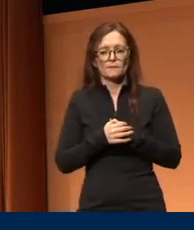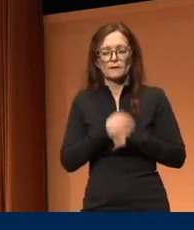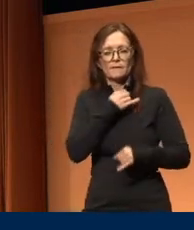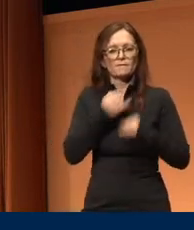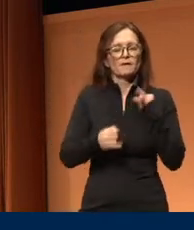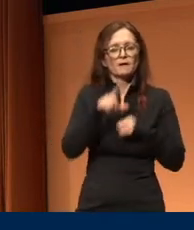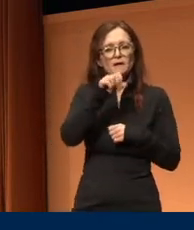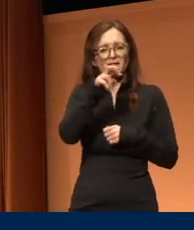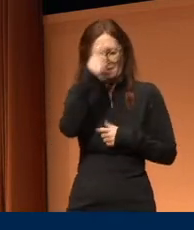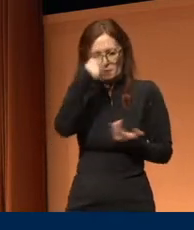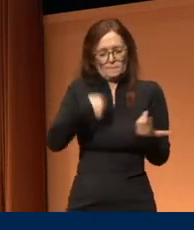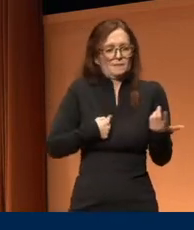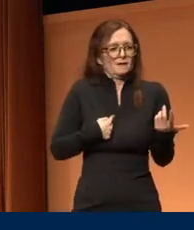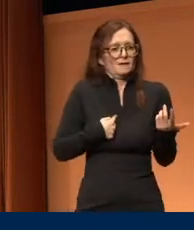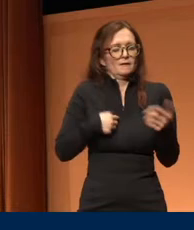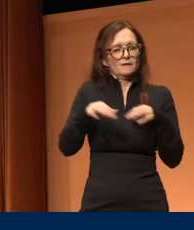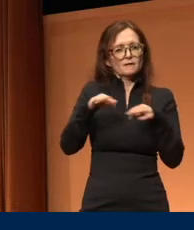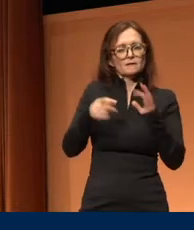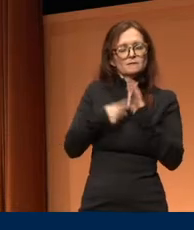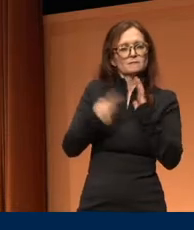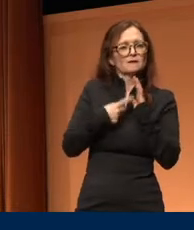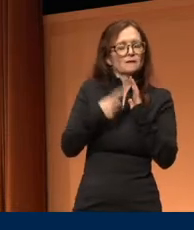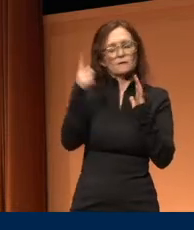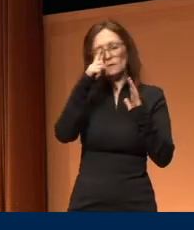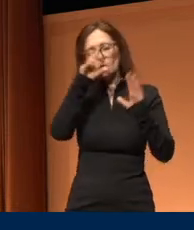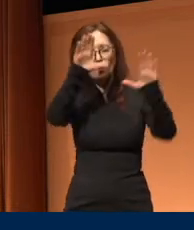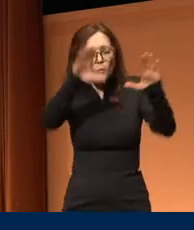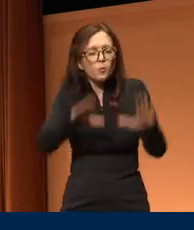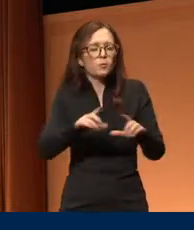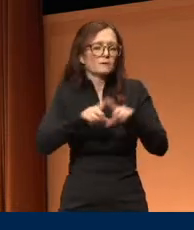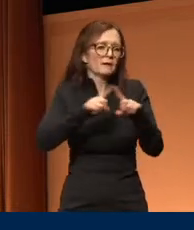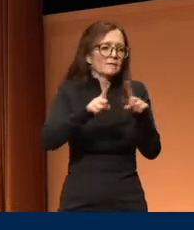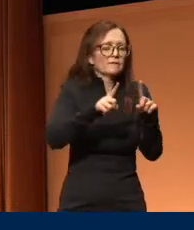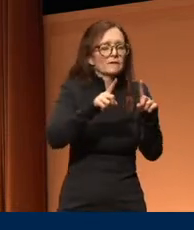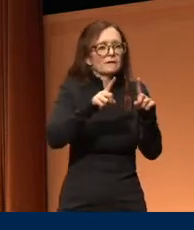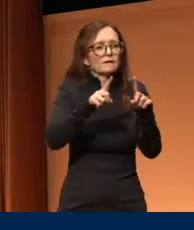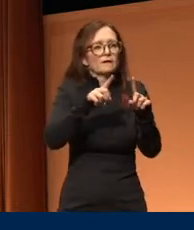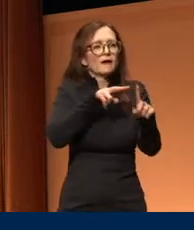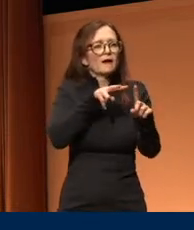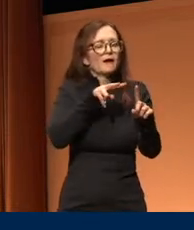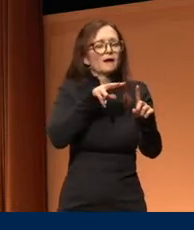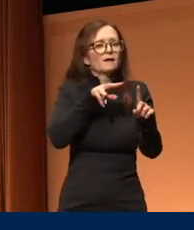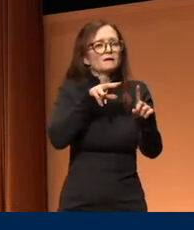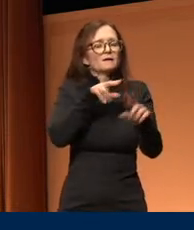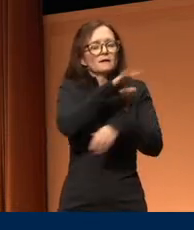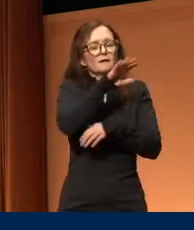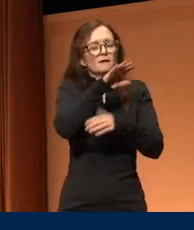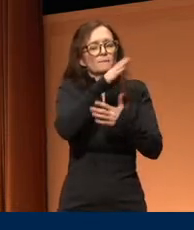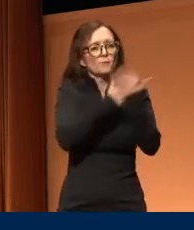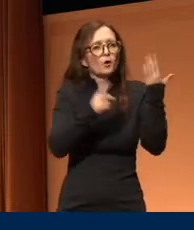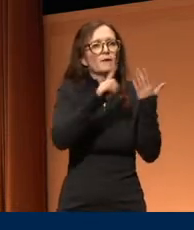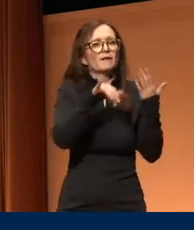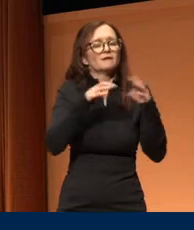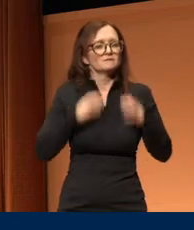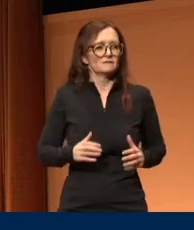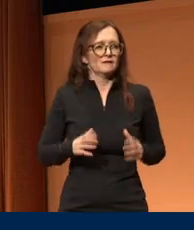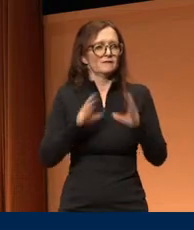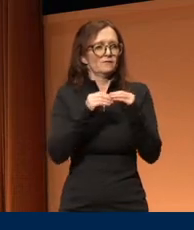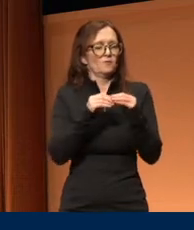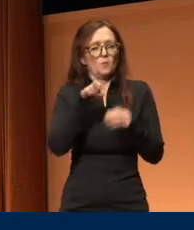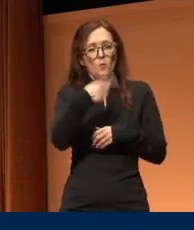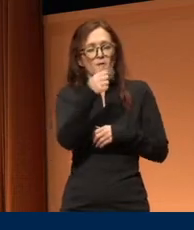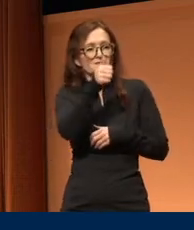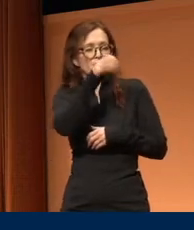Finally, love to me is what explains the good and sometimes extraordinary retention rate in that respect of the citizens' conventions. Only about 10% dropped out of the